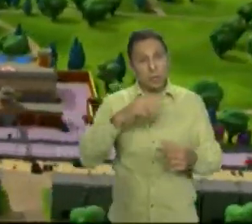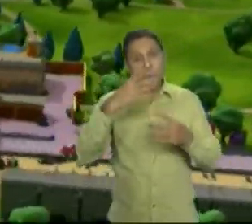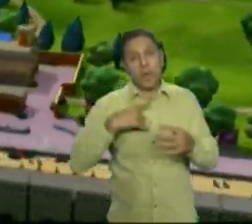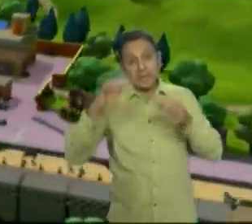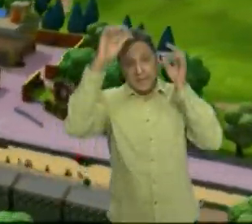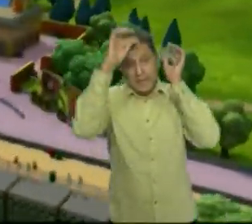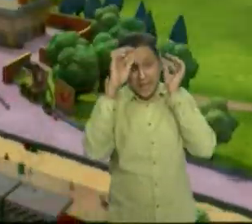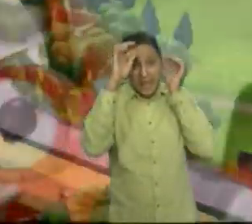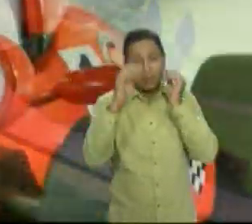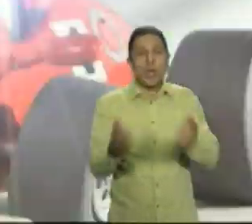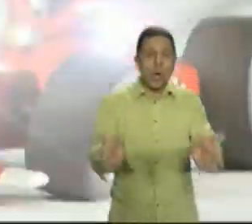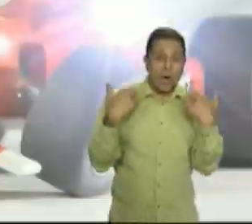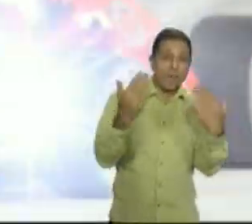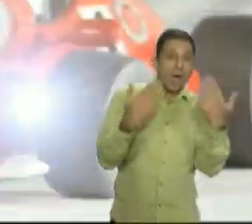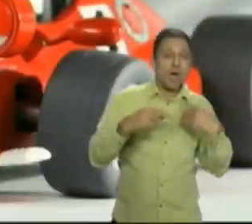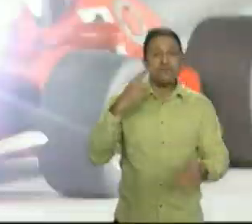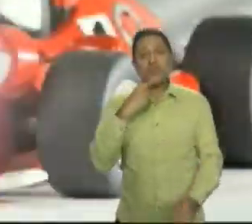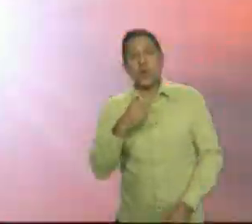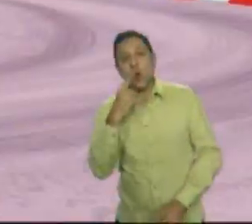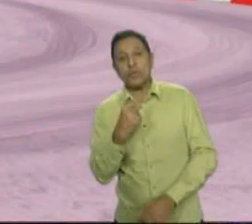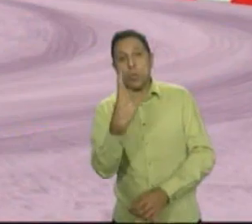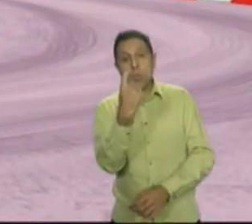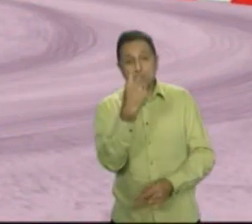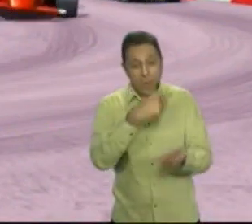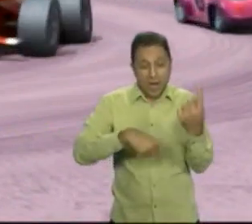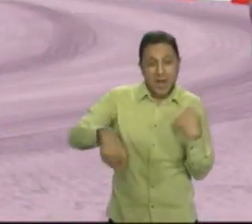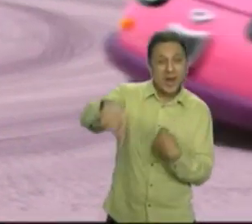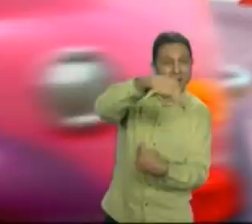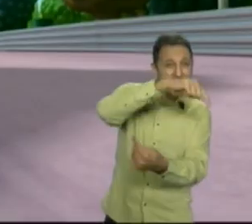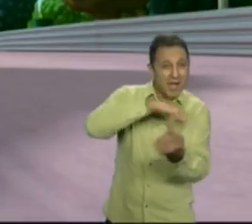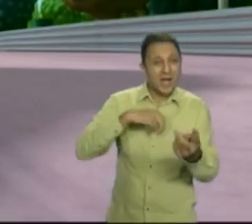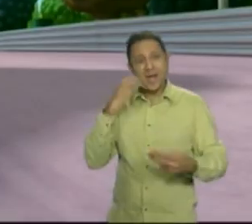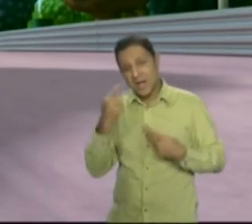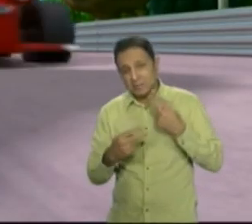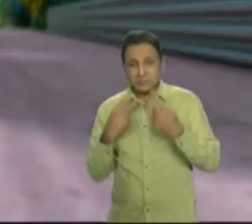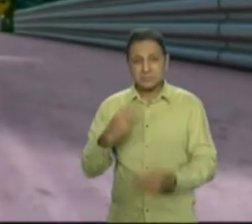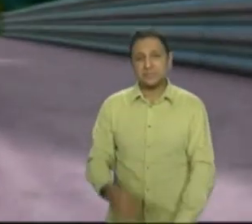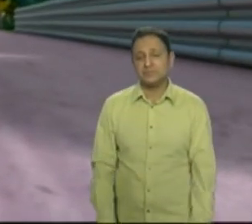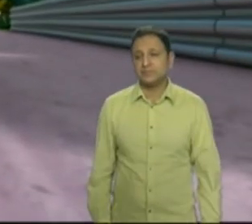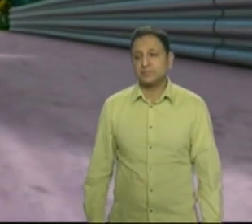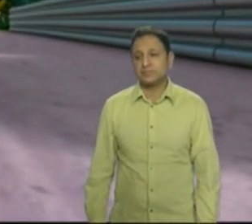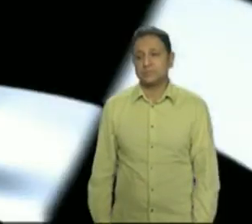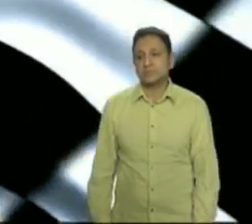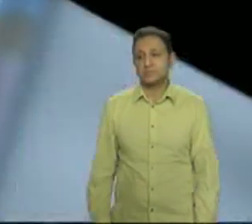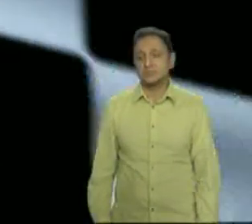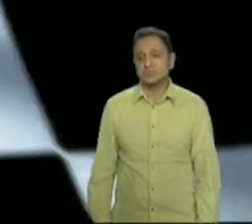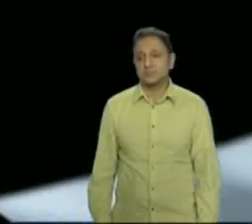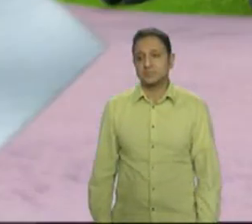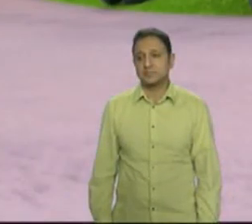The silver hatch in his little white cap. Come on, Rory! One more lap!